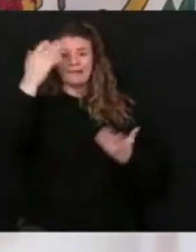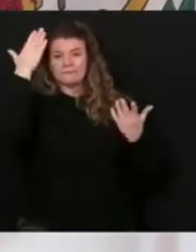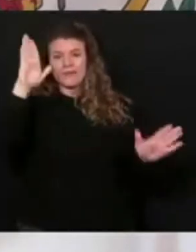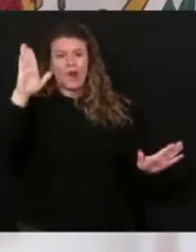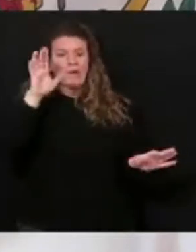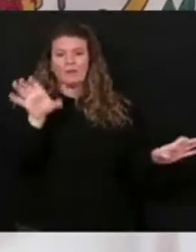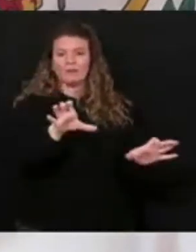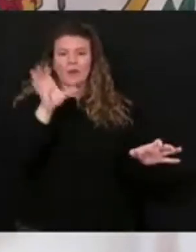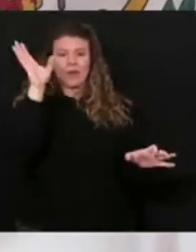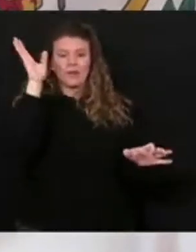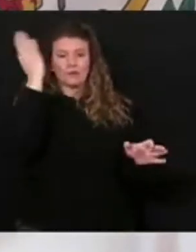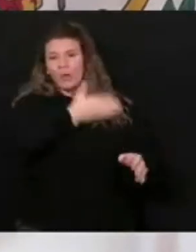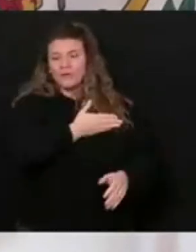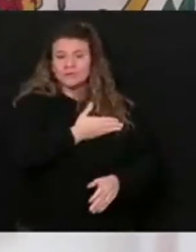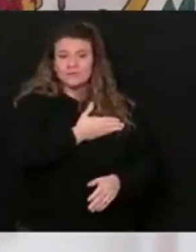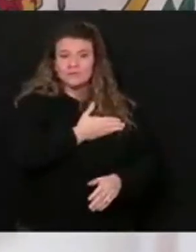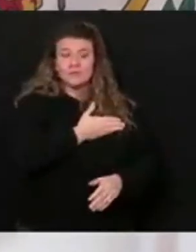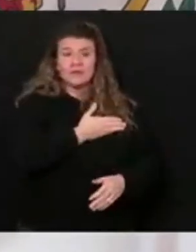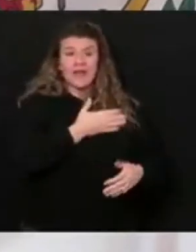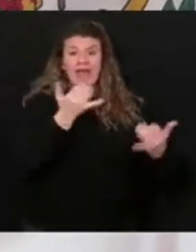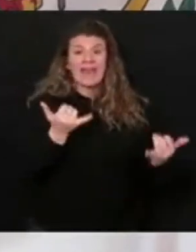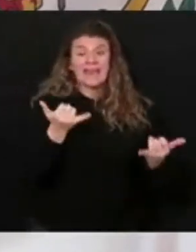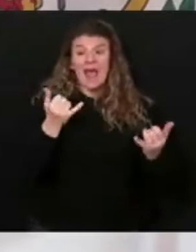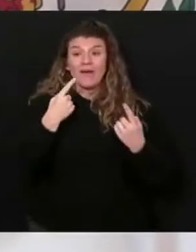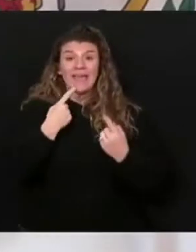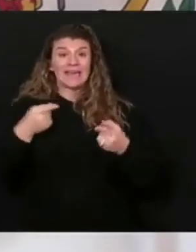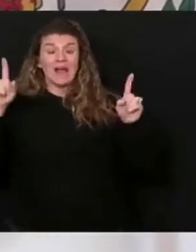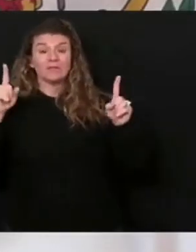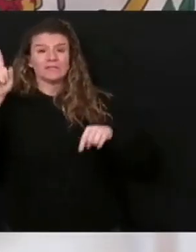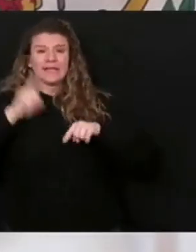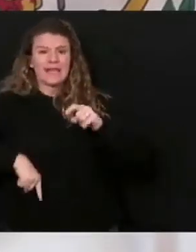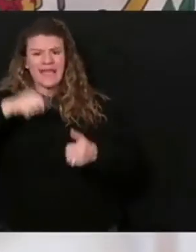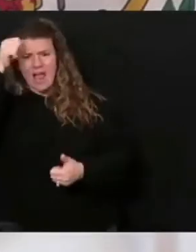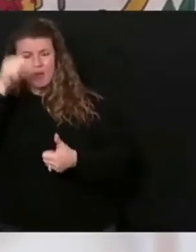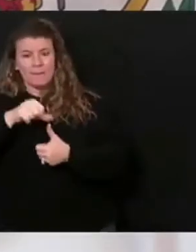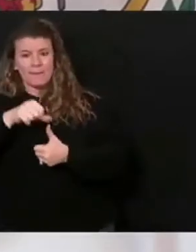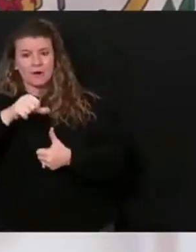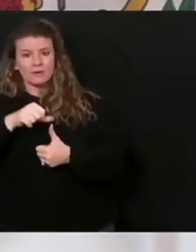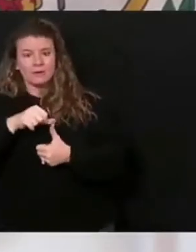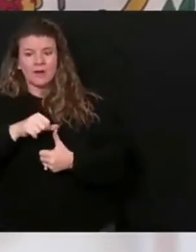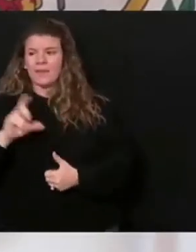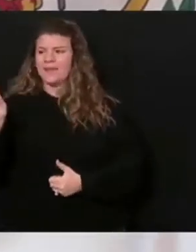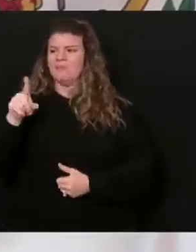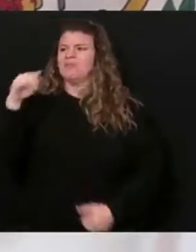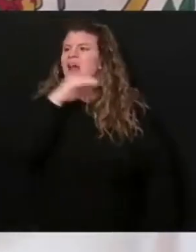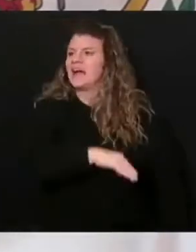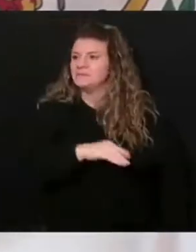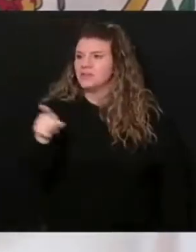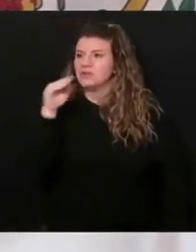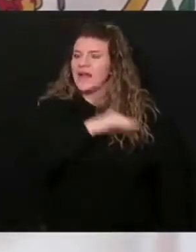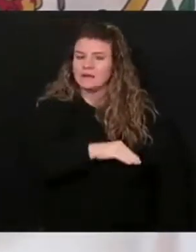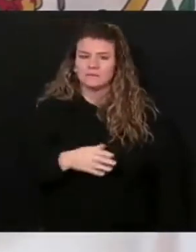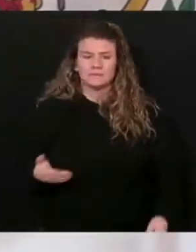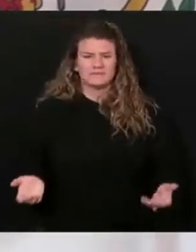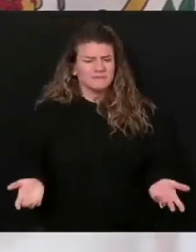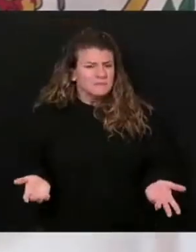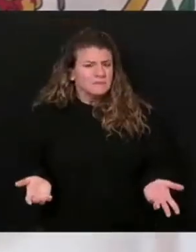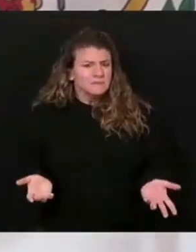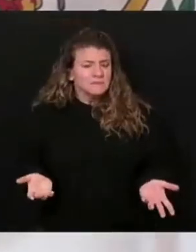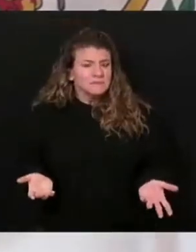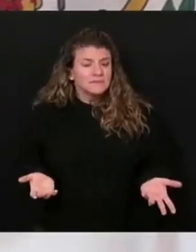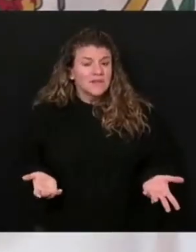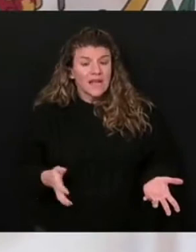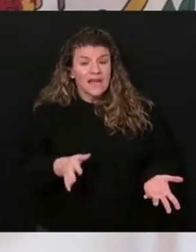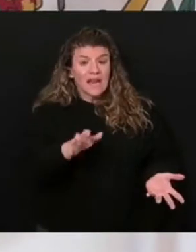he comes out and says he can't remember something, and the Democrats say he's lying. Well,